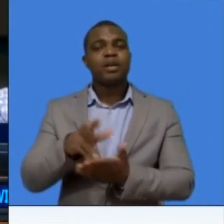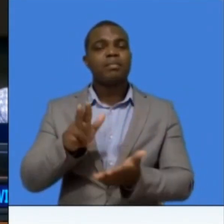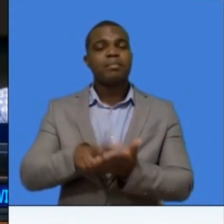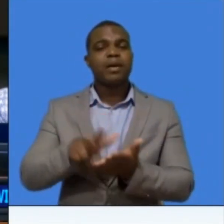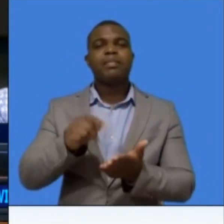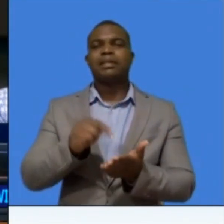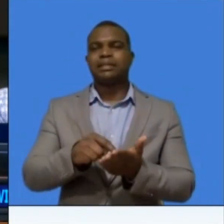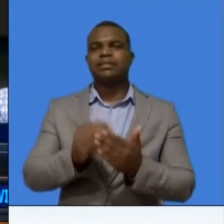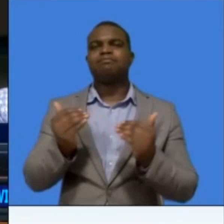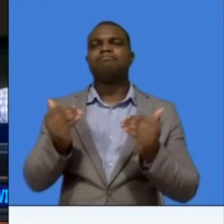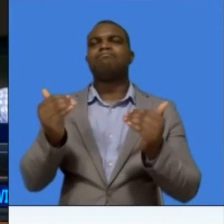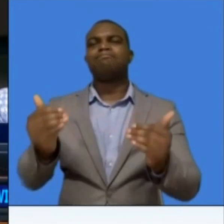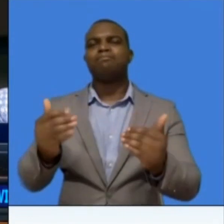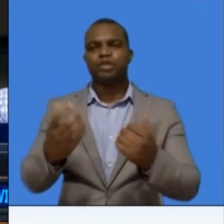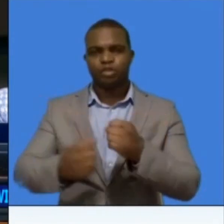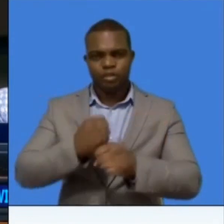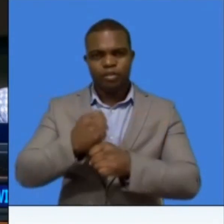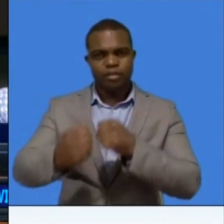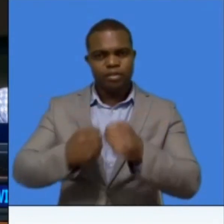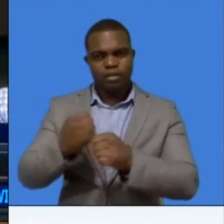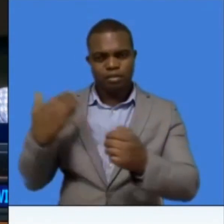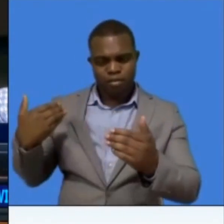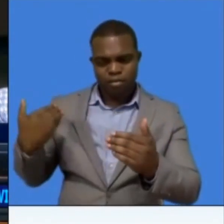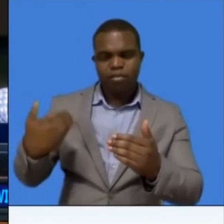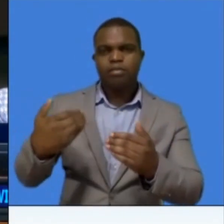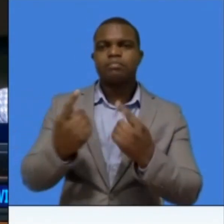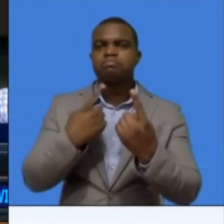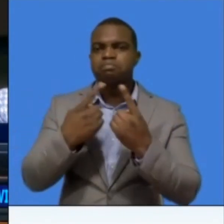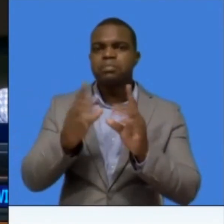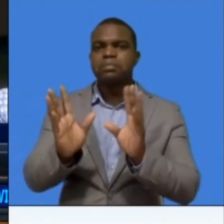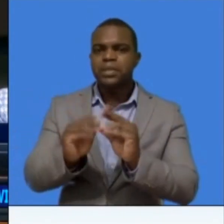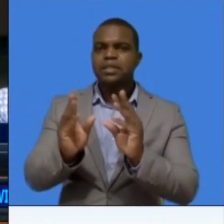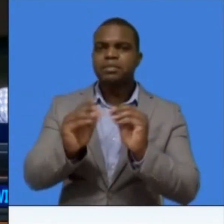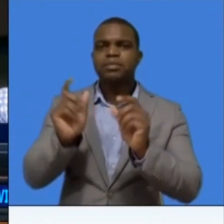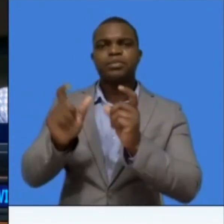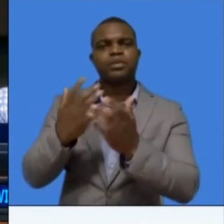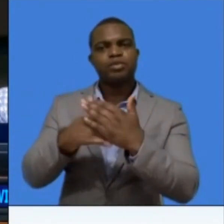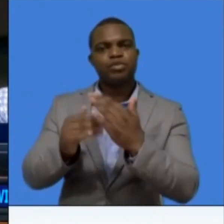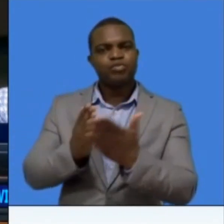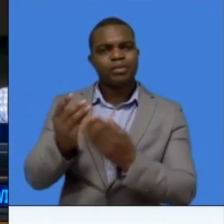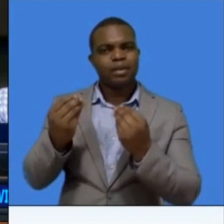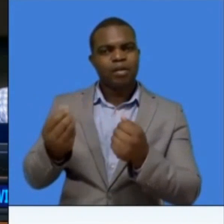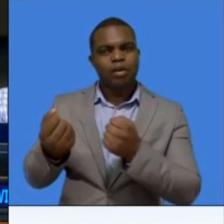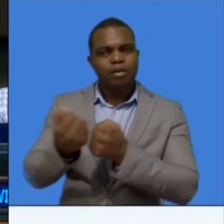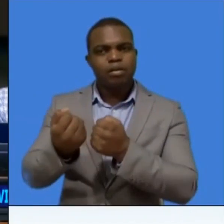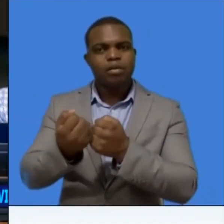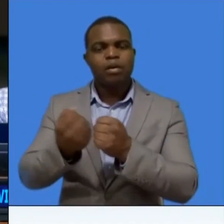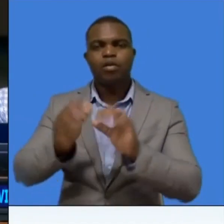Goals and Agenda 2030 at the International Telecommunications Union, the World Health Organization, as well as